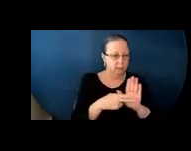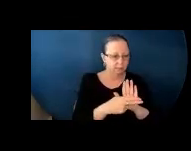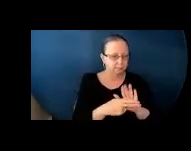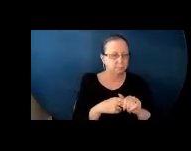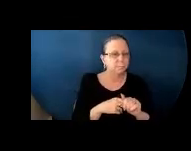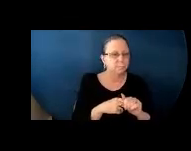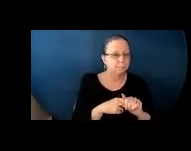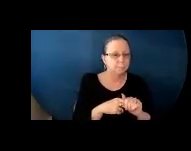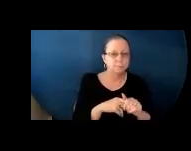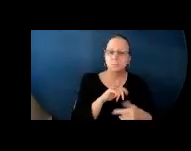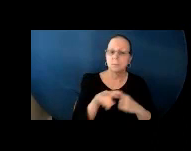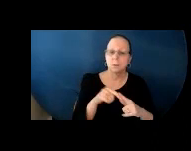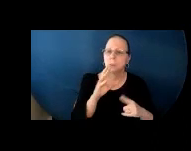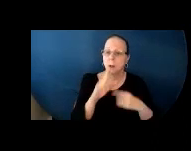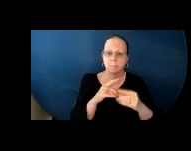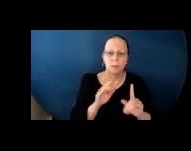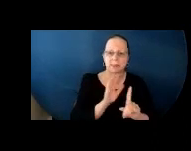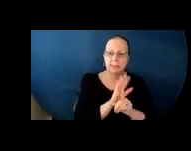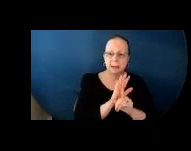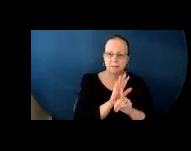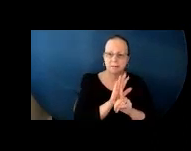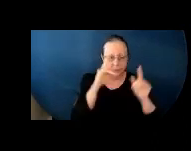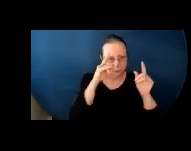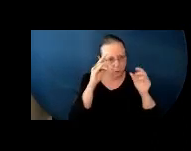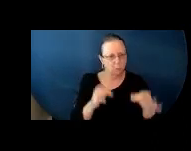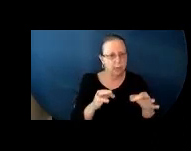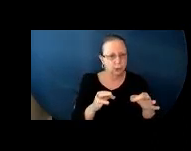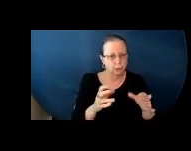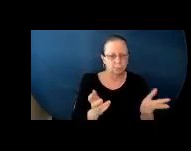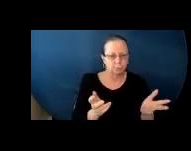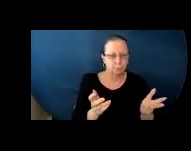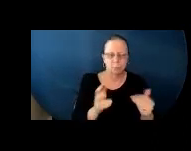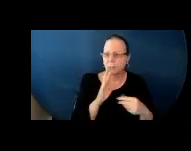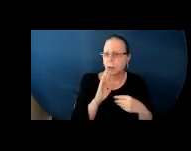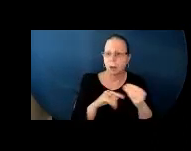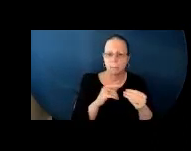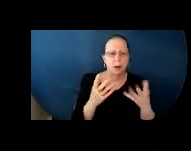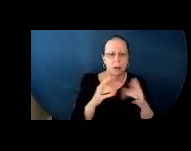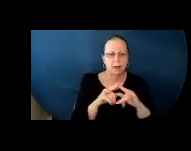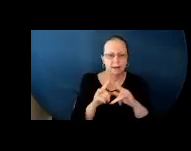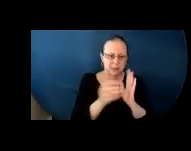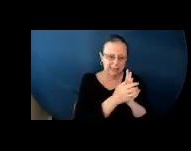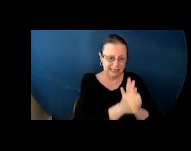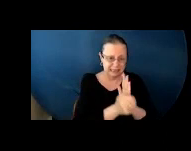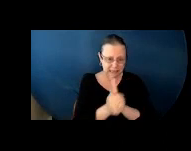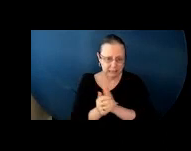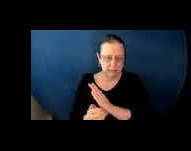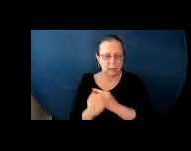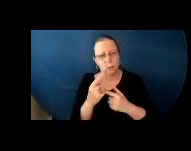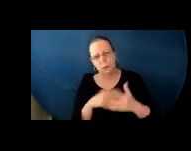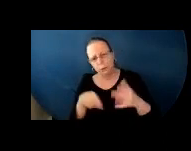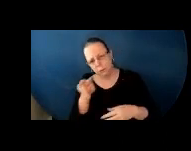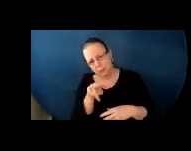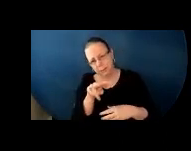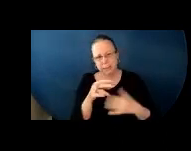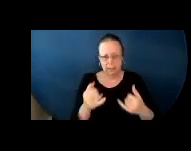And so when we talk about self-determination, we talk about a lot of different skills. And what you're seeing on your screen right now is